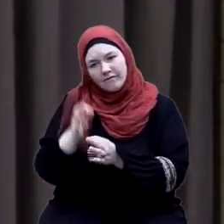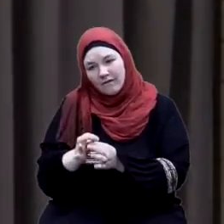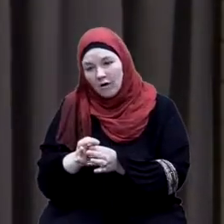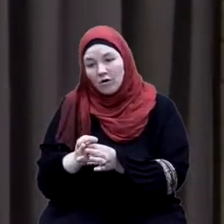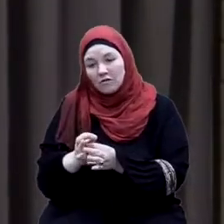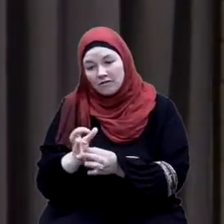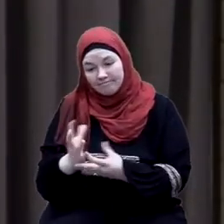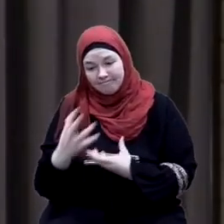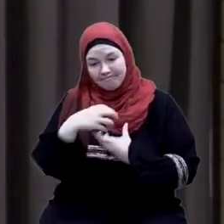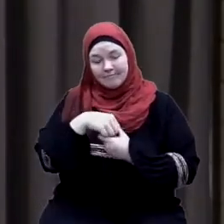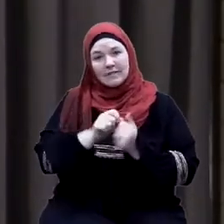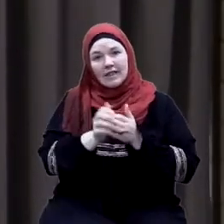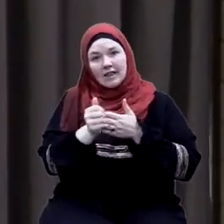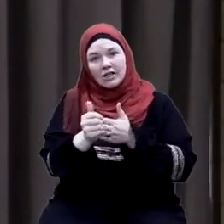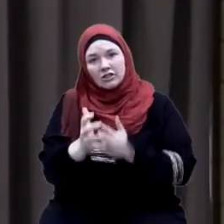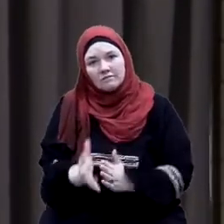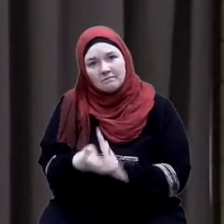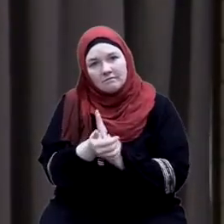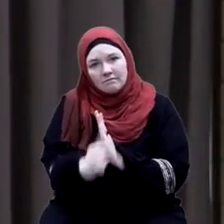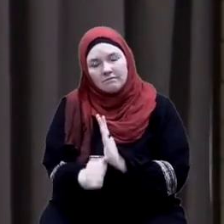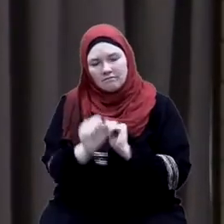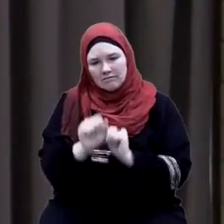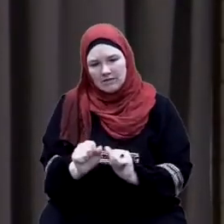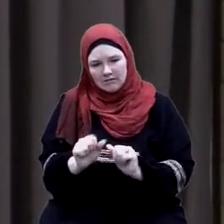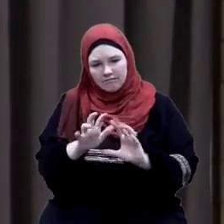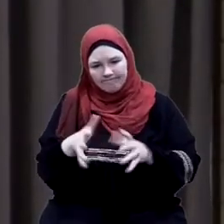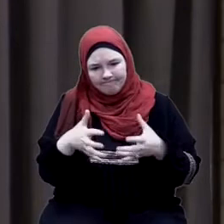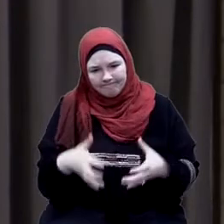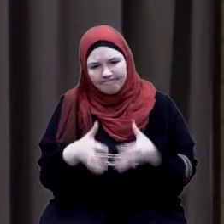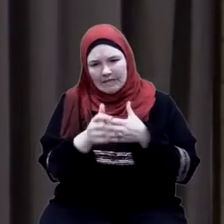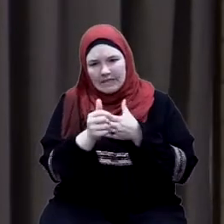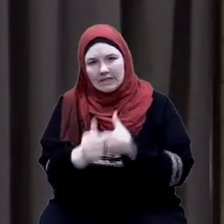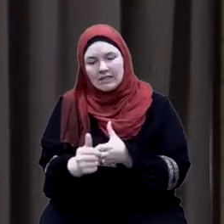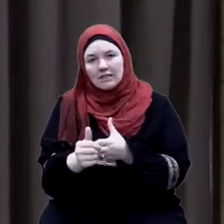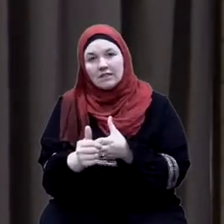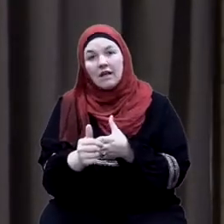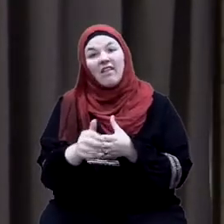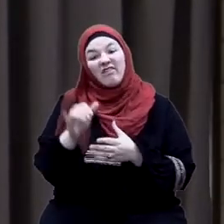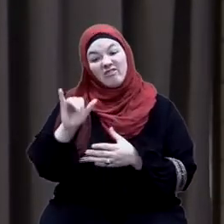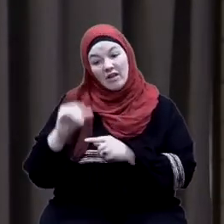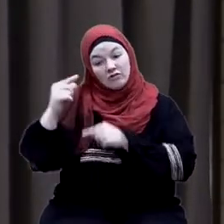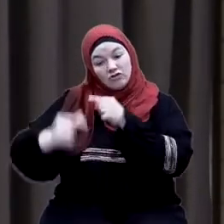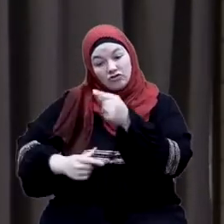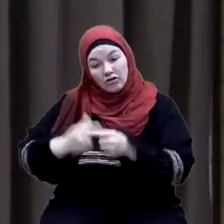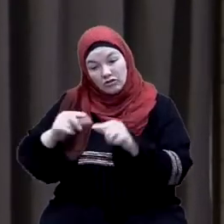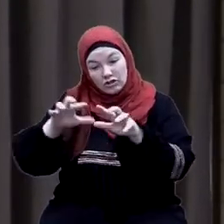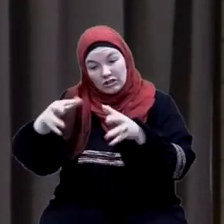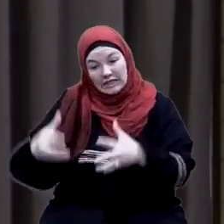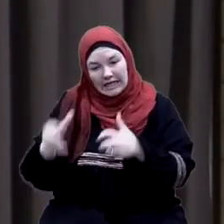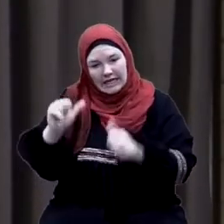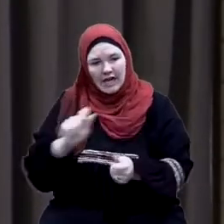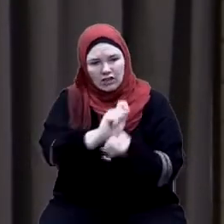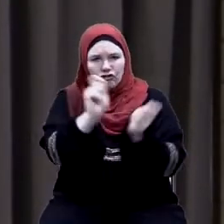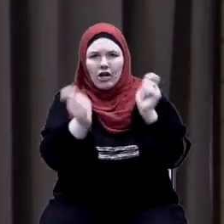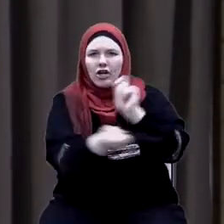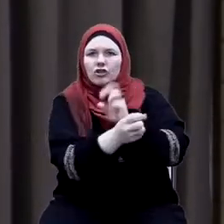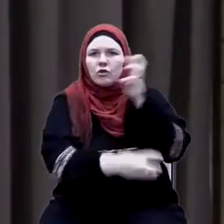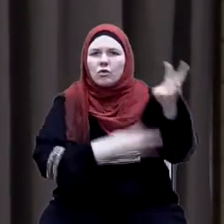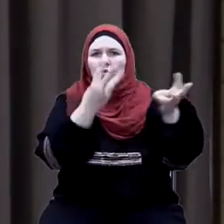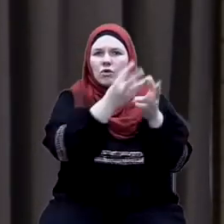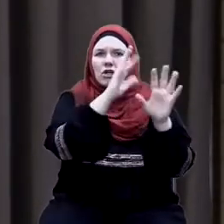generation, a generation that changes the face of the earth from corruption to